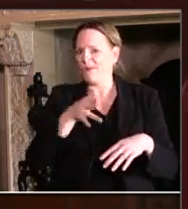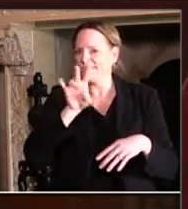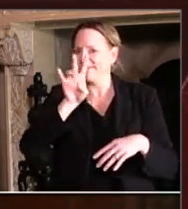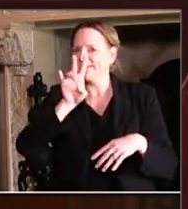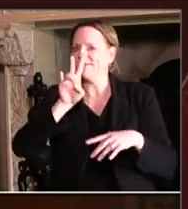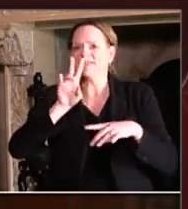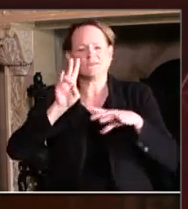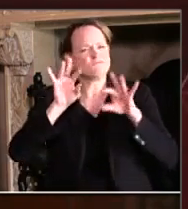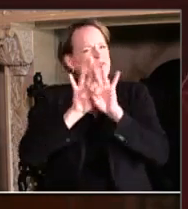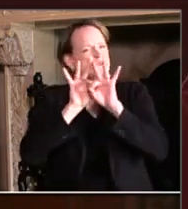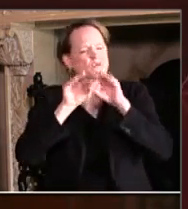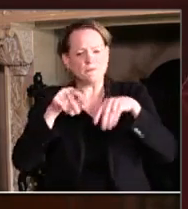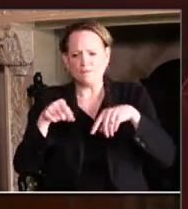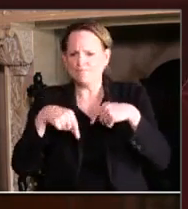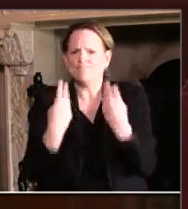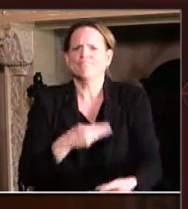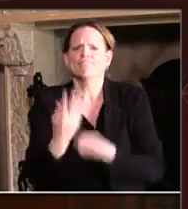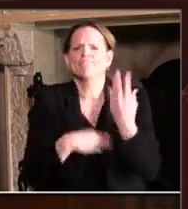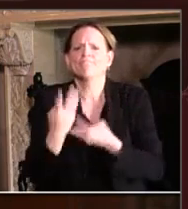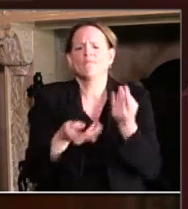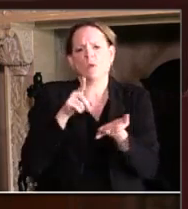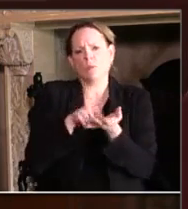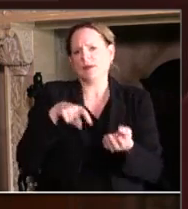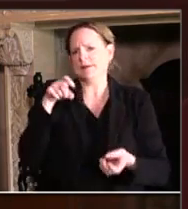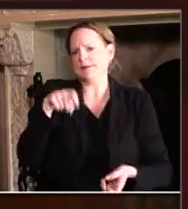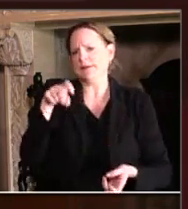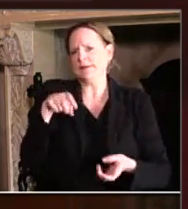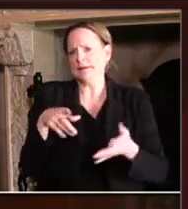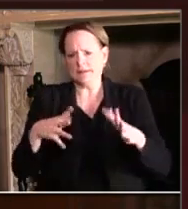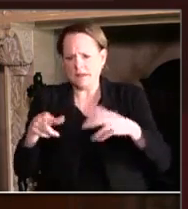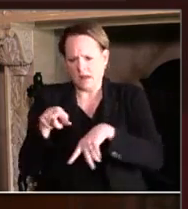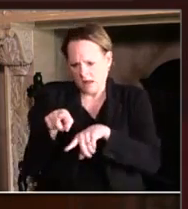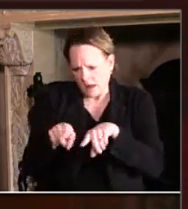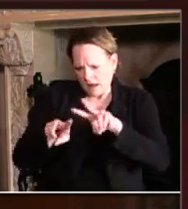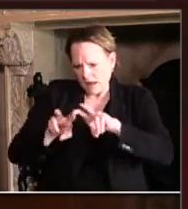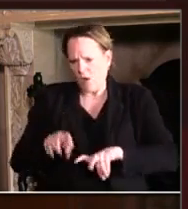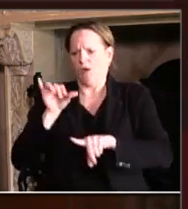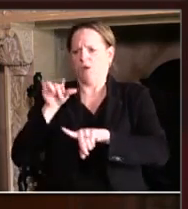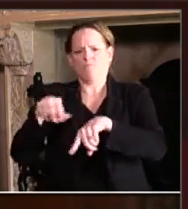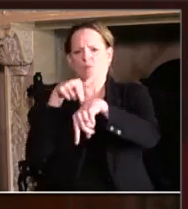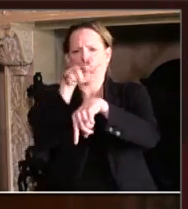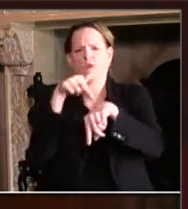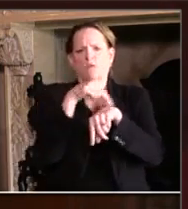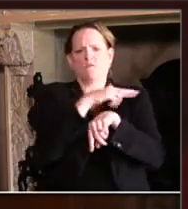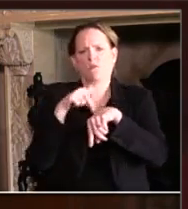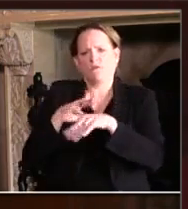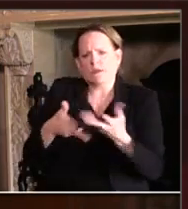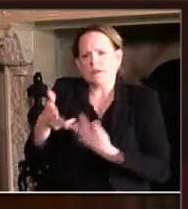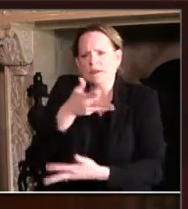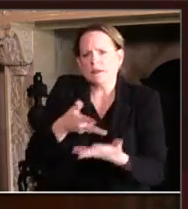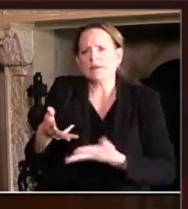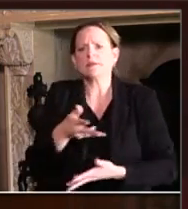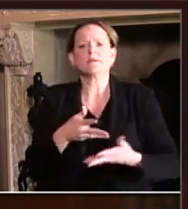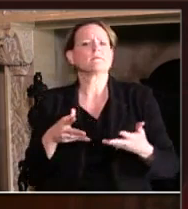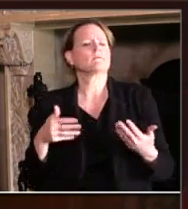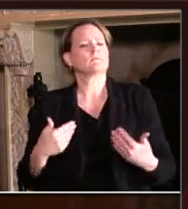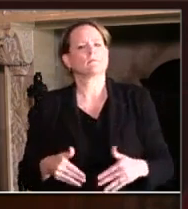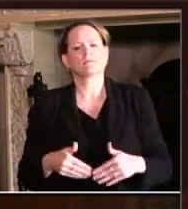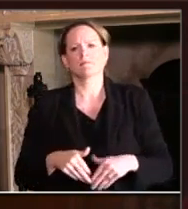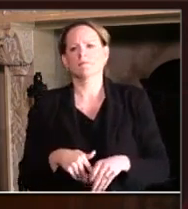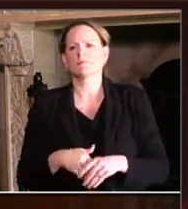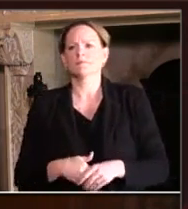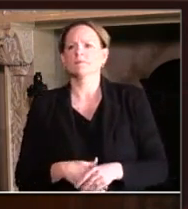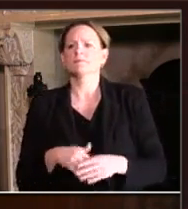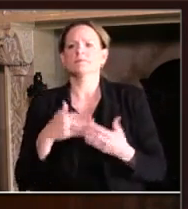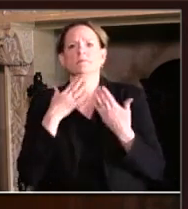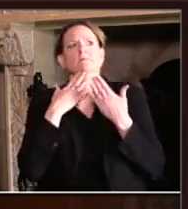while improving the patient and family experience. We are grateful for an outstanding health infrastructure that includes mental